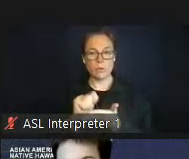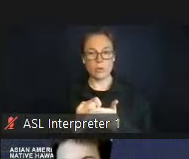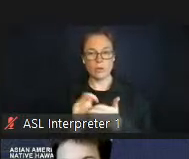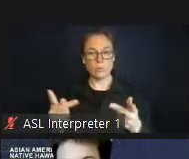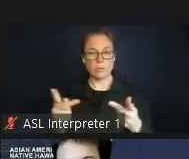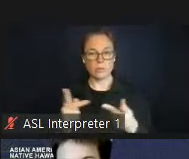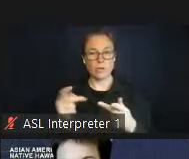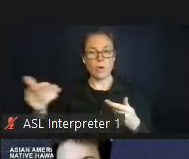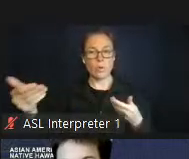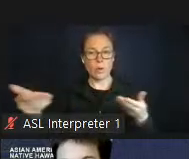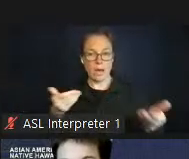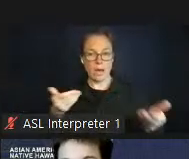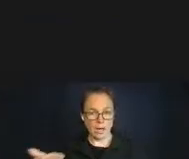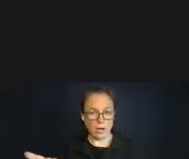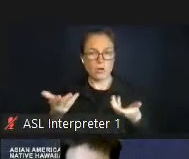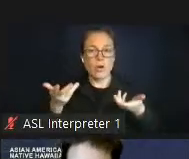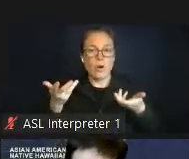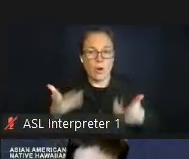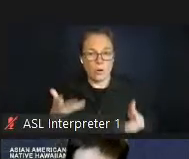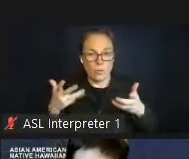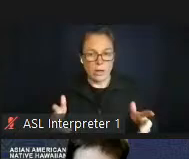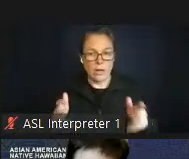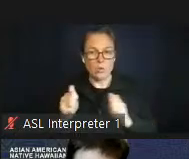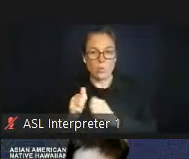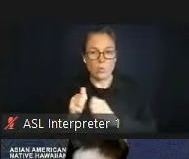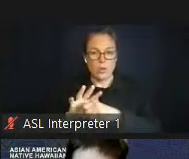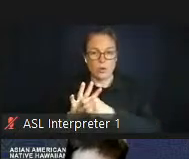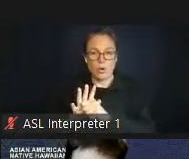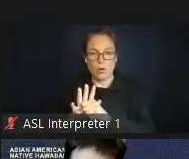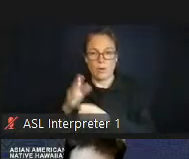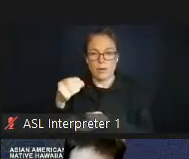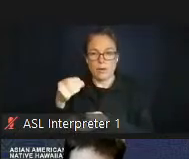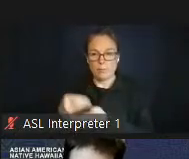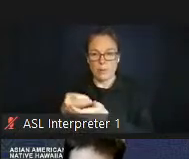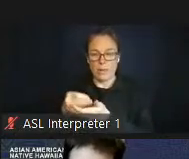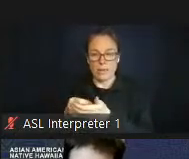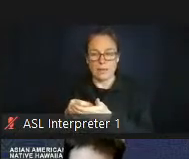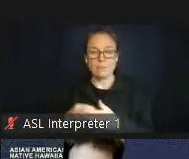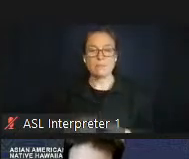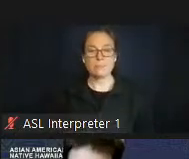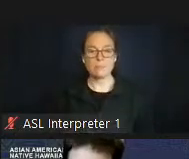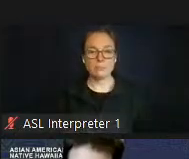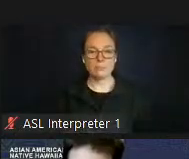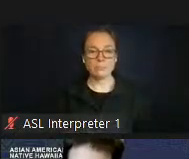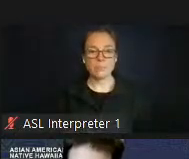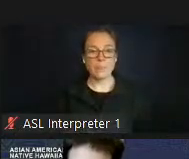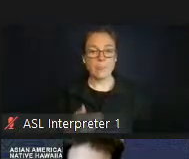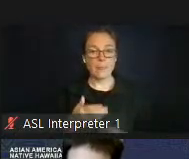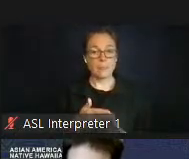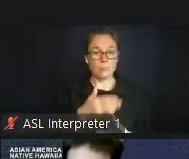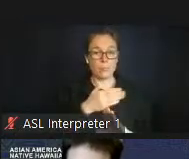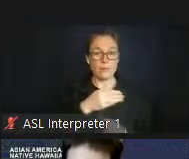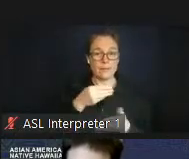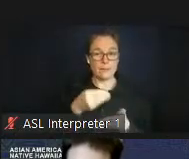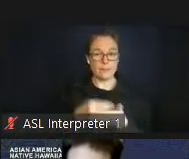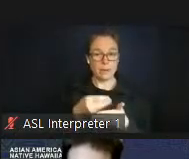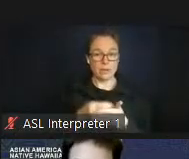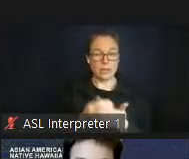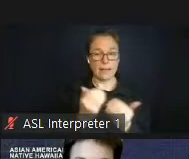for and funded by COVID response dollars throughout the pandemic. In previous budgets, limited